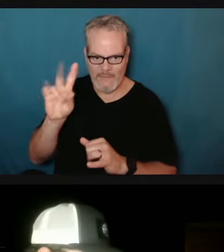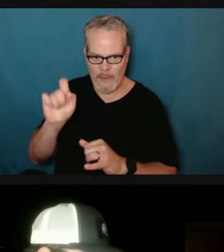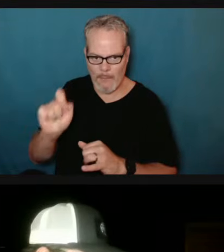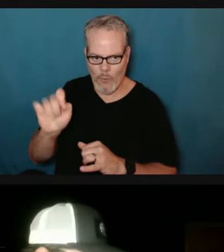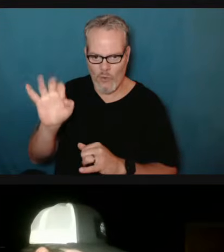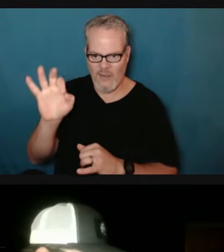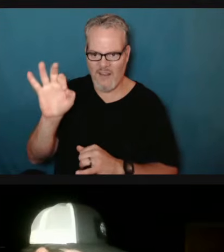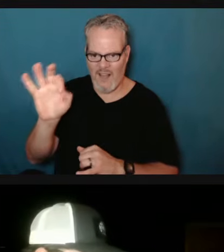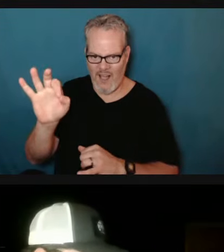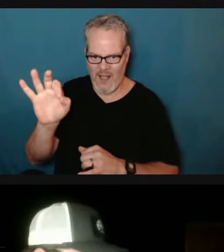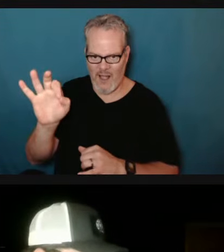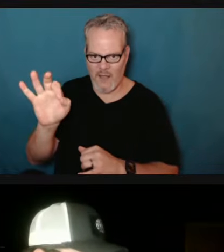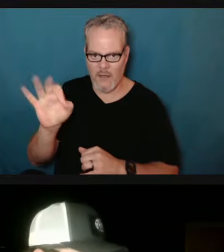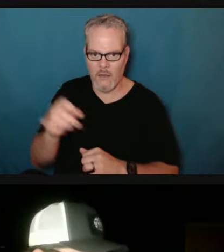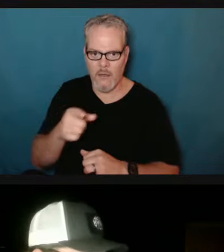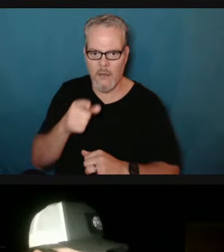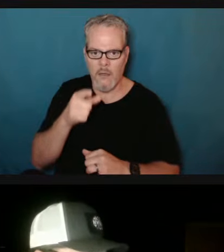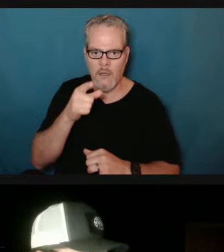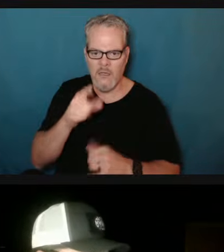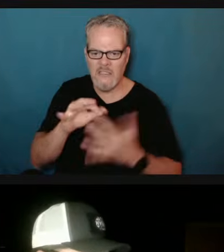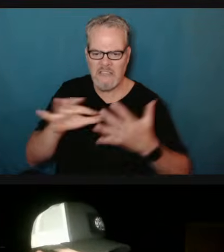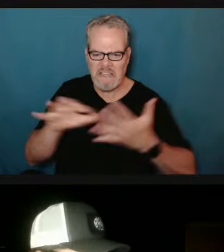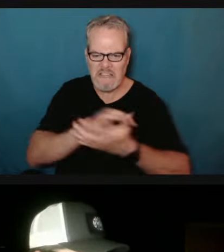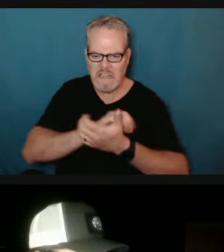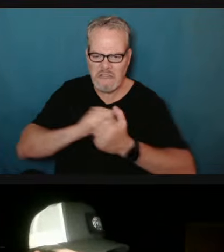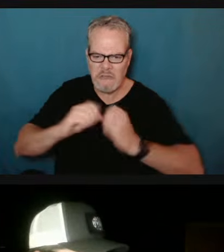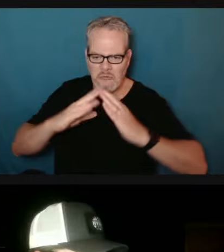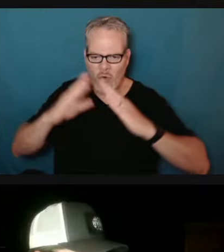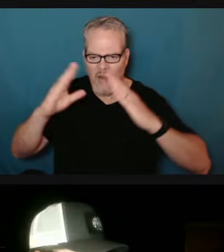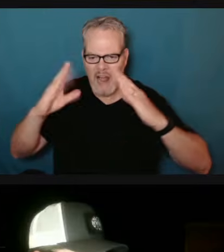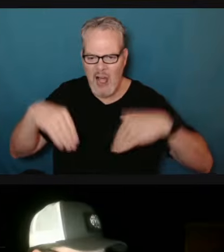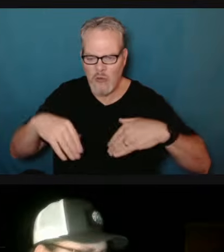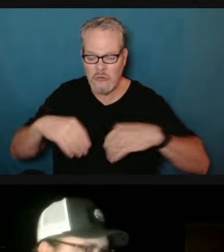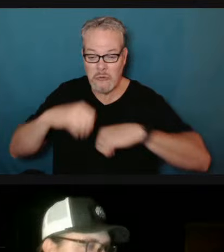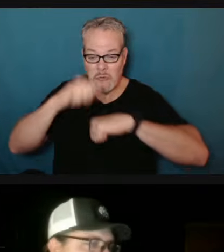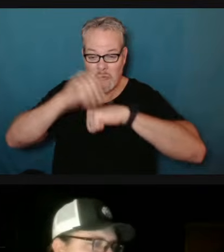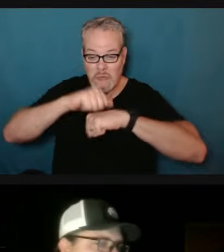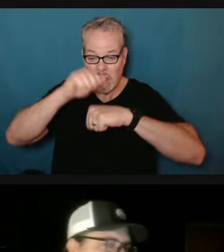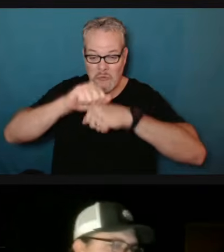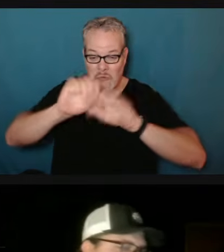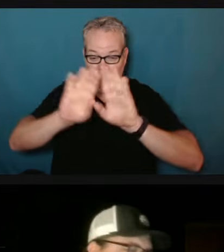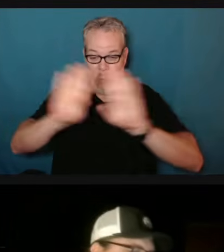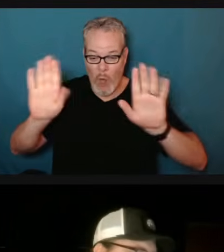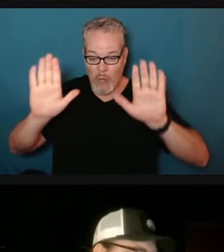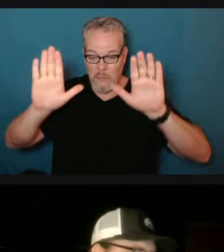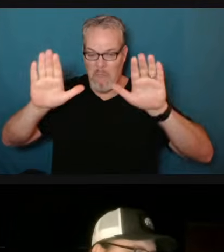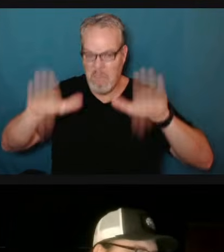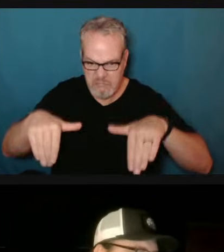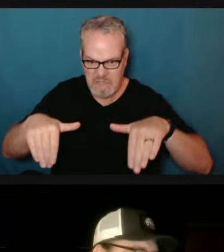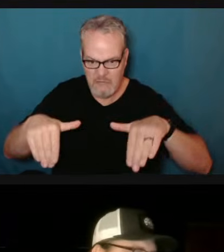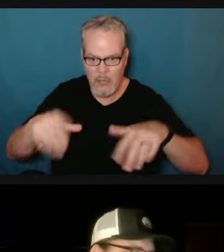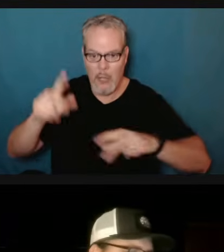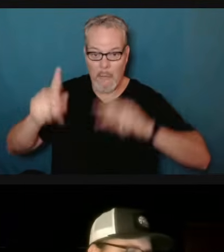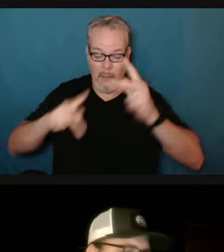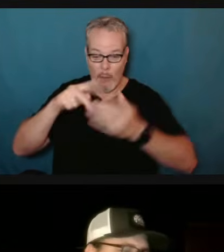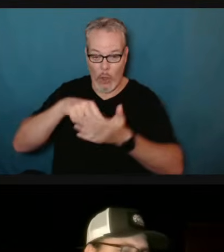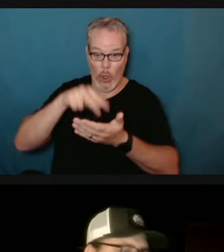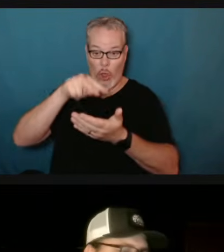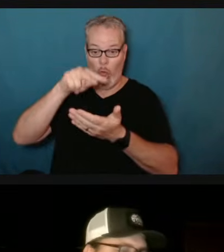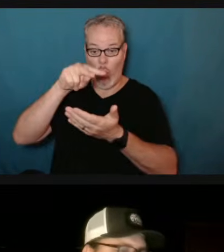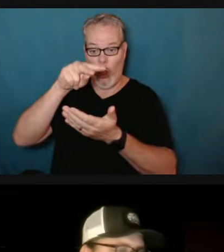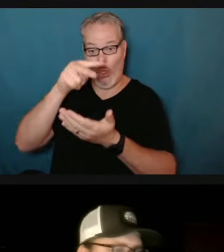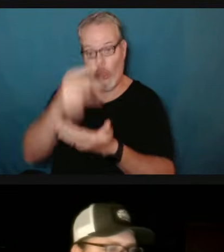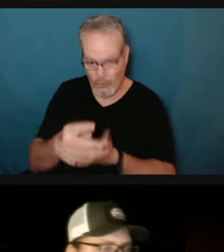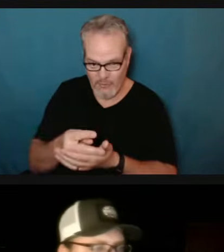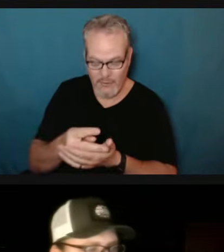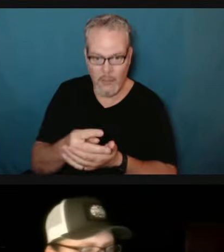Destroyed houses, toppled stone walls, open ground cracks, threw people off their feet. The epicenter was not too far from here. None of